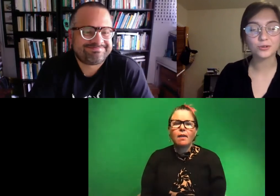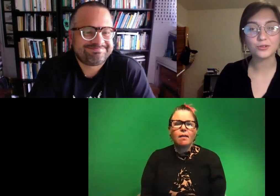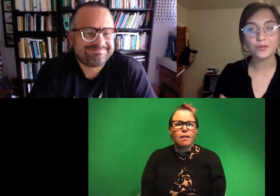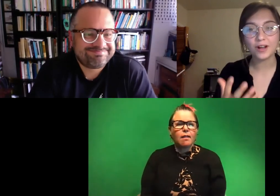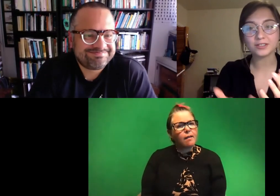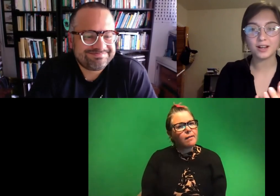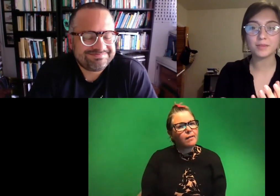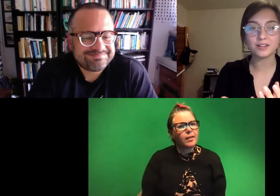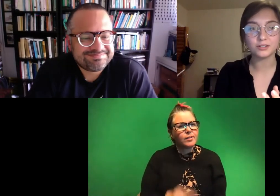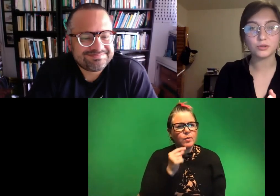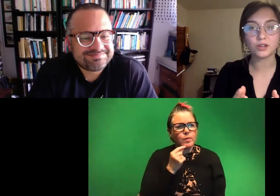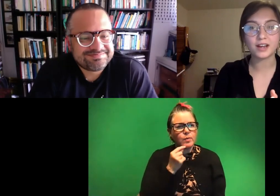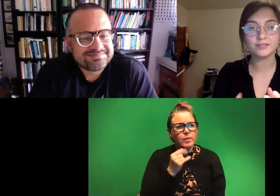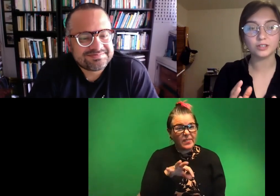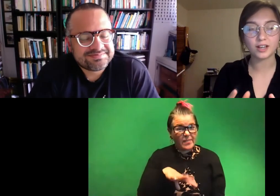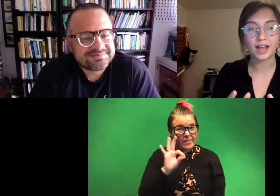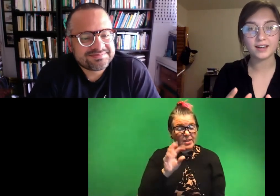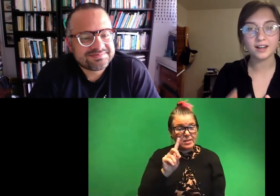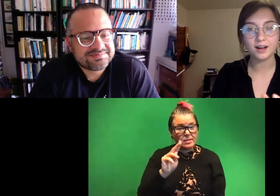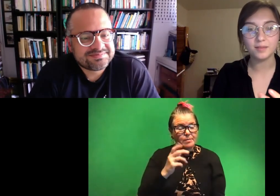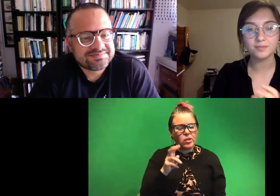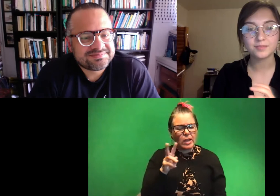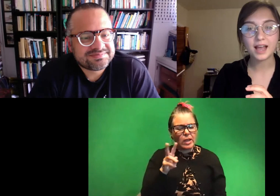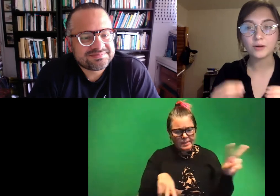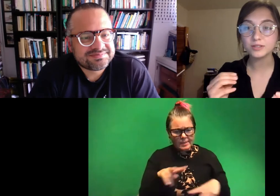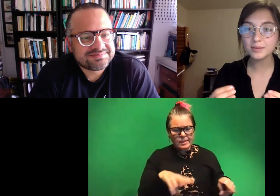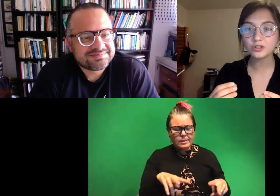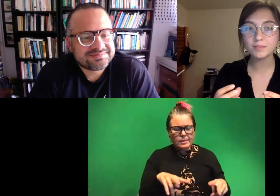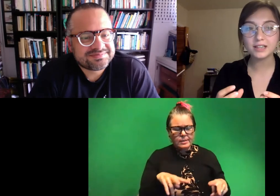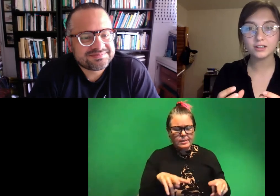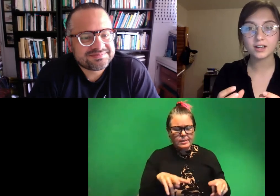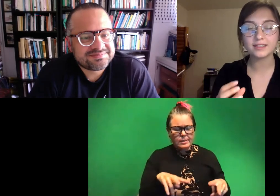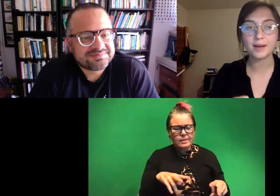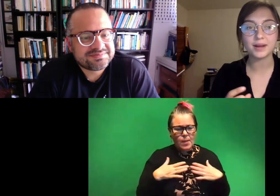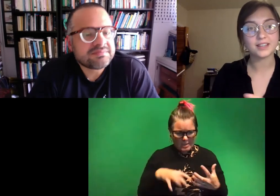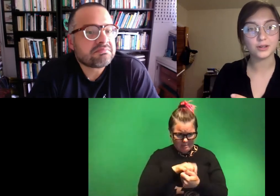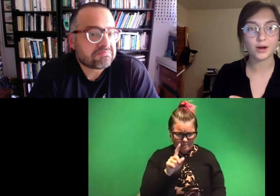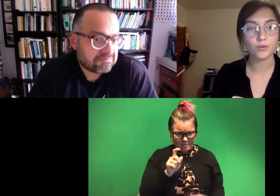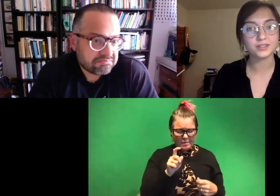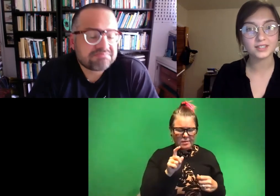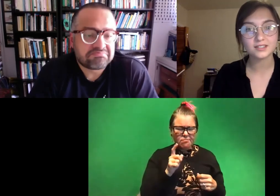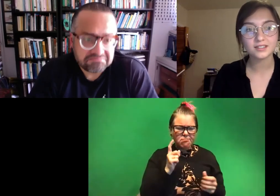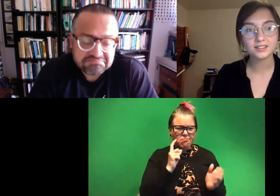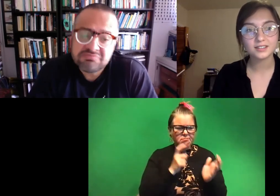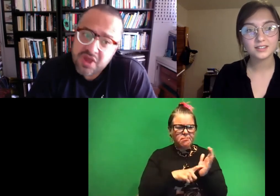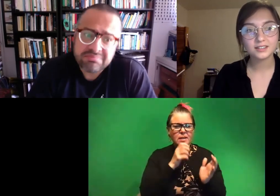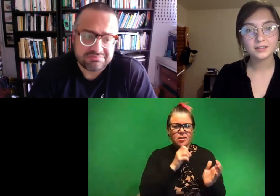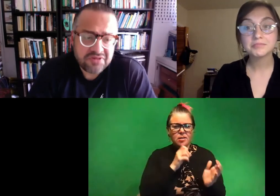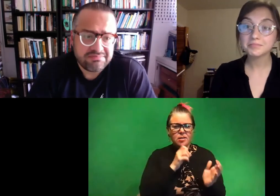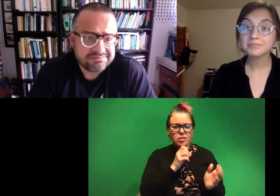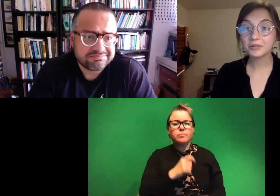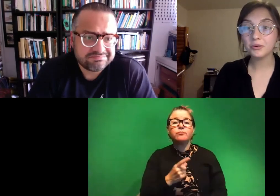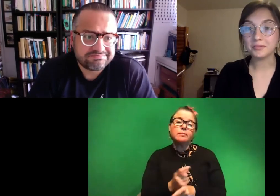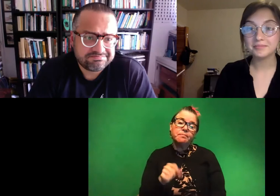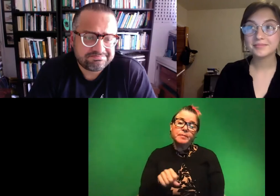that's kind of cool. So if you found a dung beetle, you could kind of look at how damaged it might look, and that might tell you how old it is.